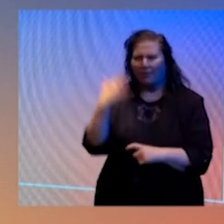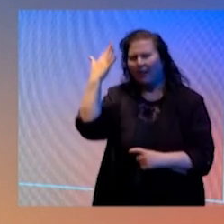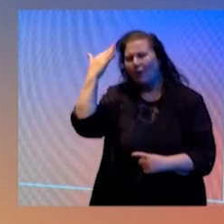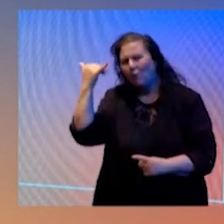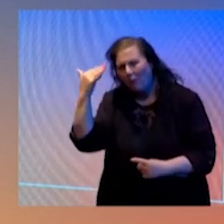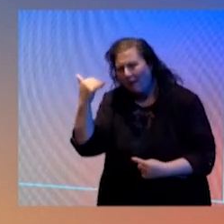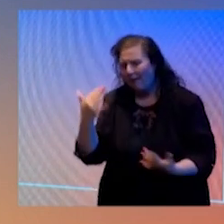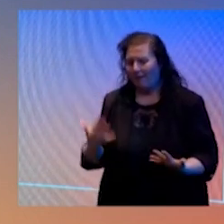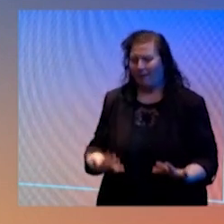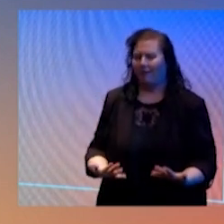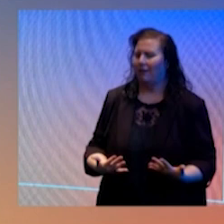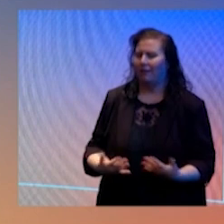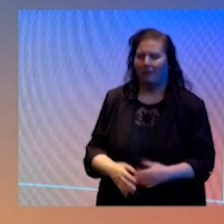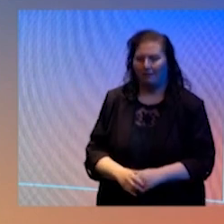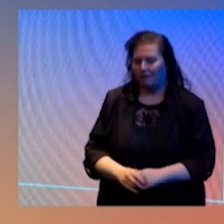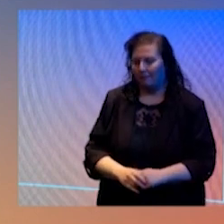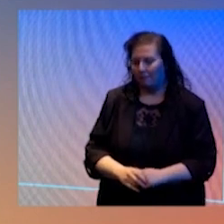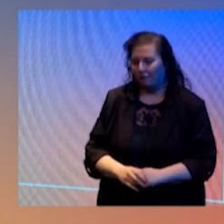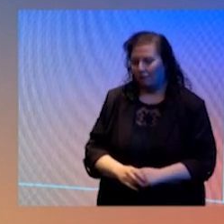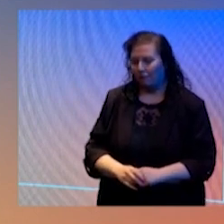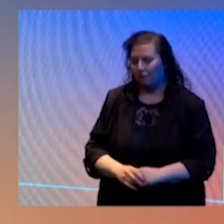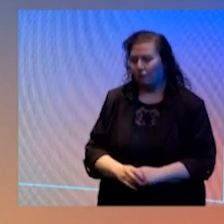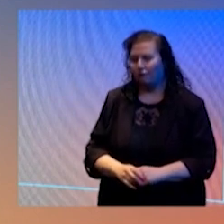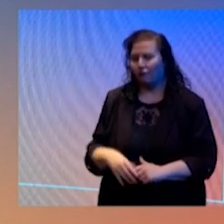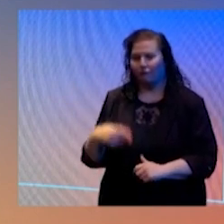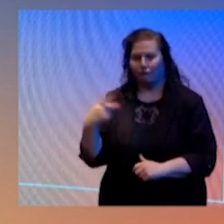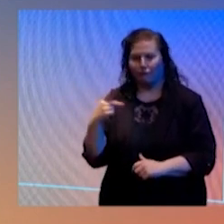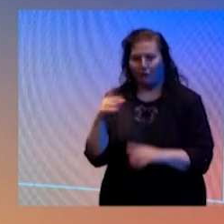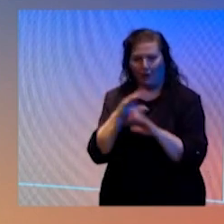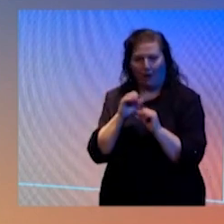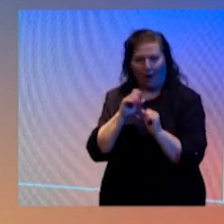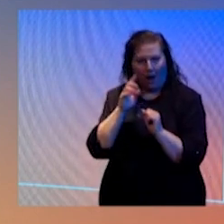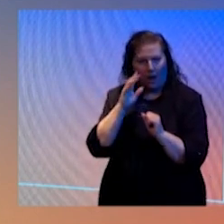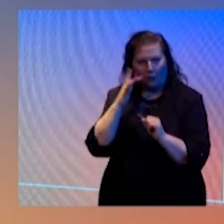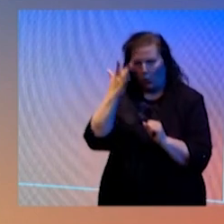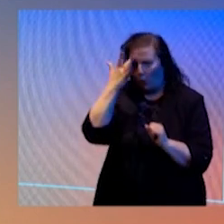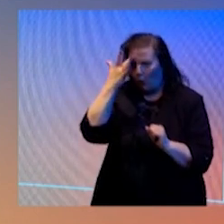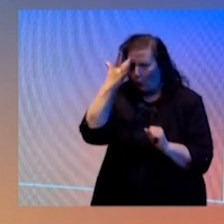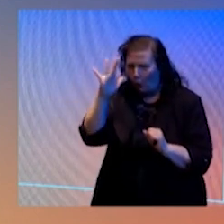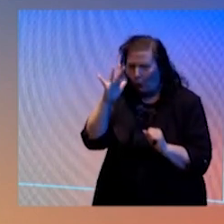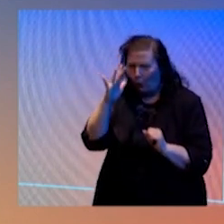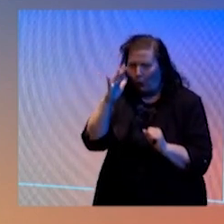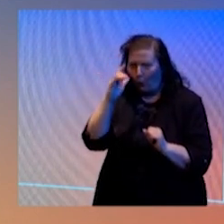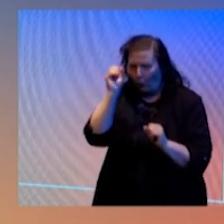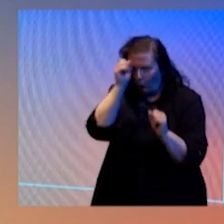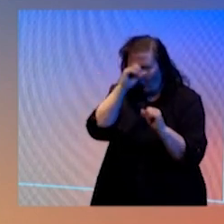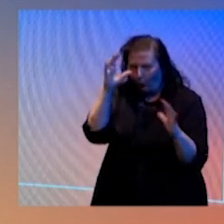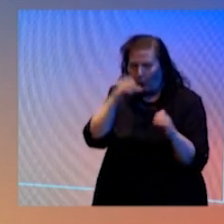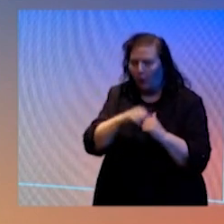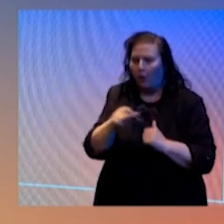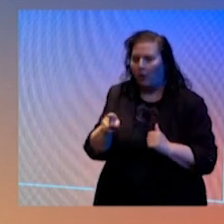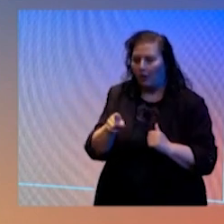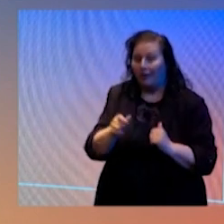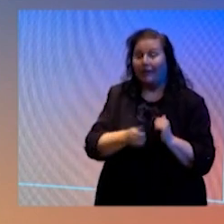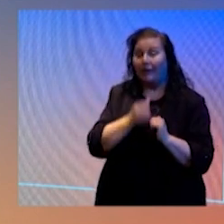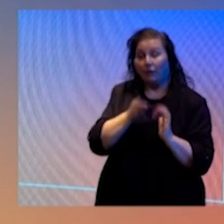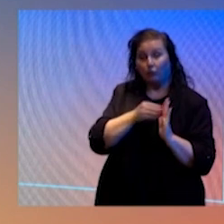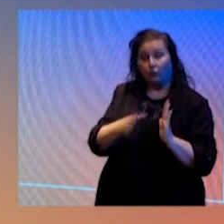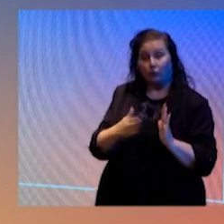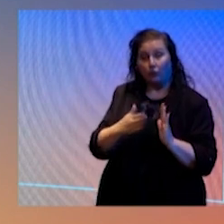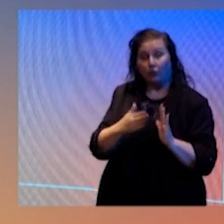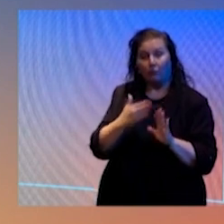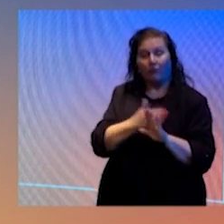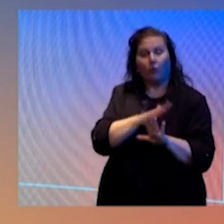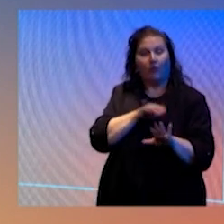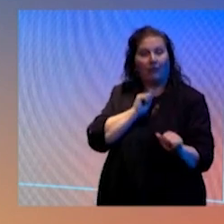Why? So the chancellor had this ingenious idea that we will make sure that every student before they